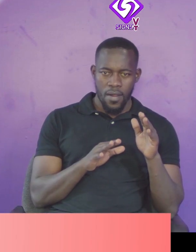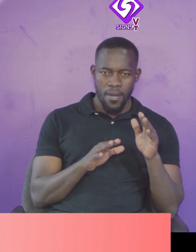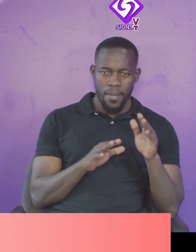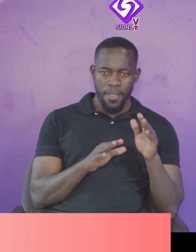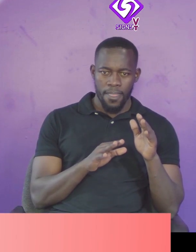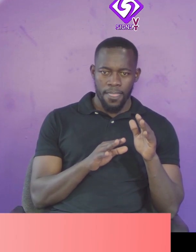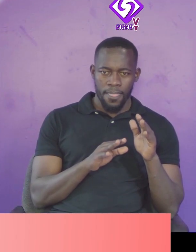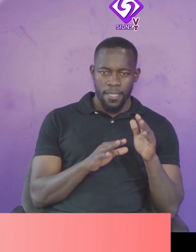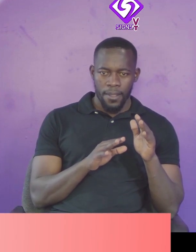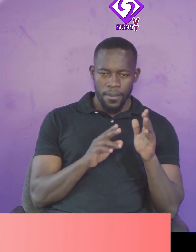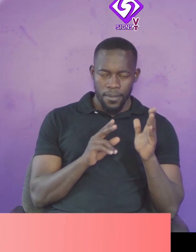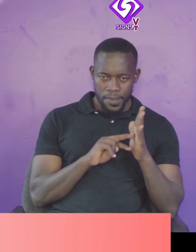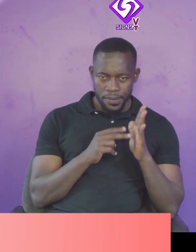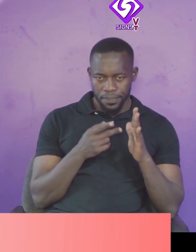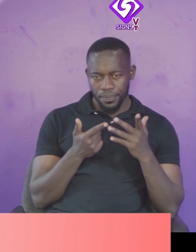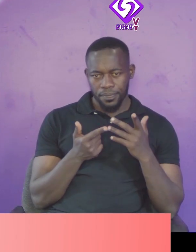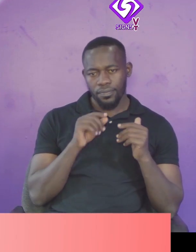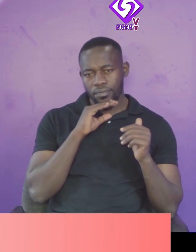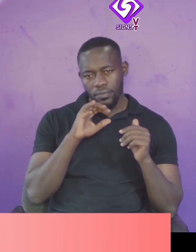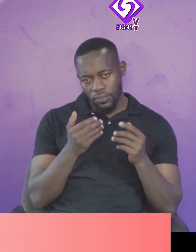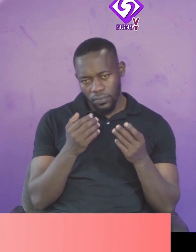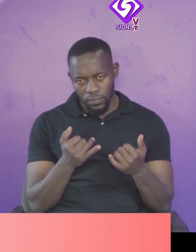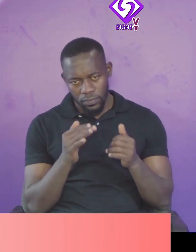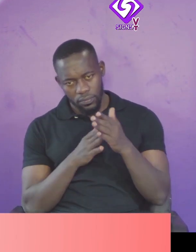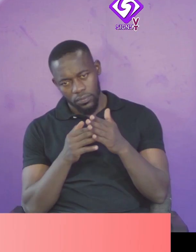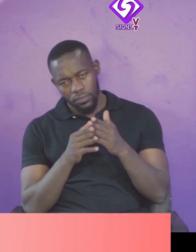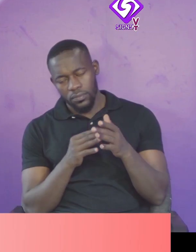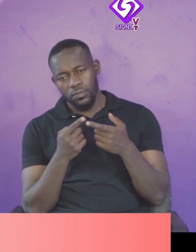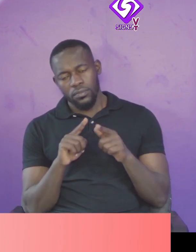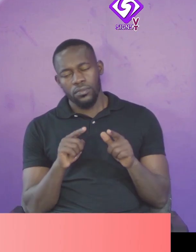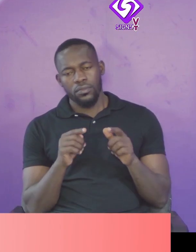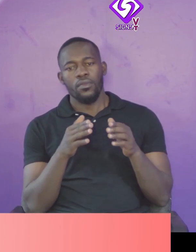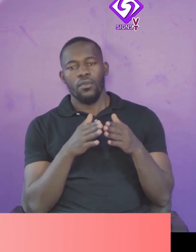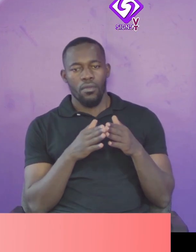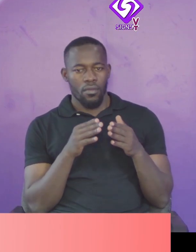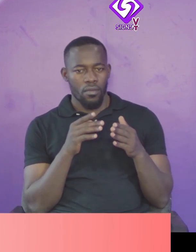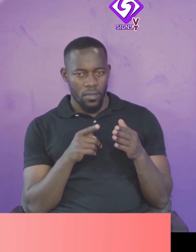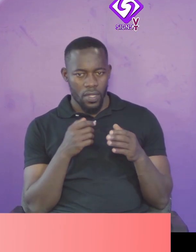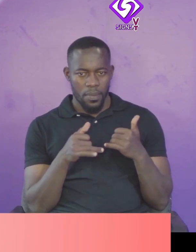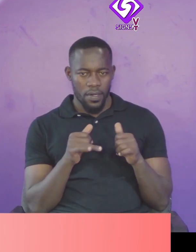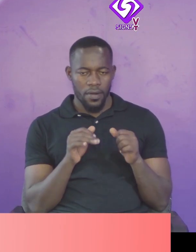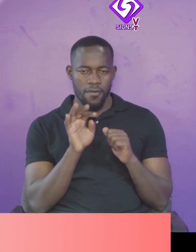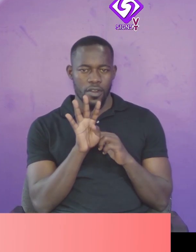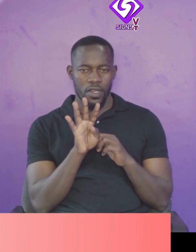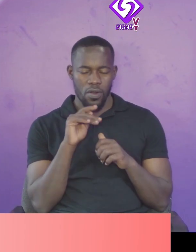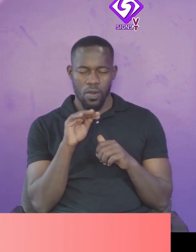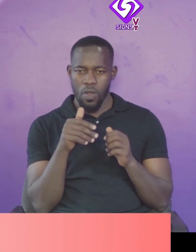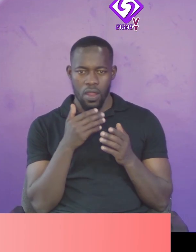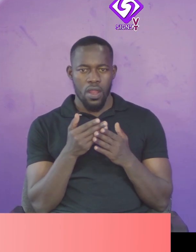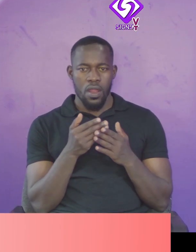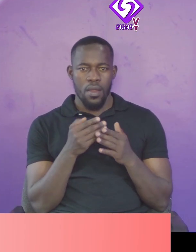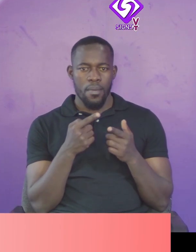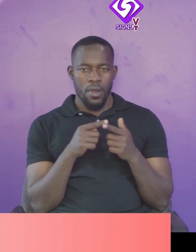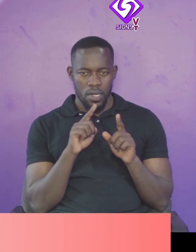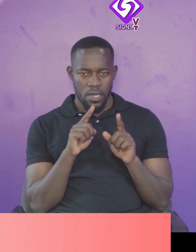are not competing with Arsenal. Arsenal, in the game that they have played, 14 games, they have